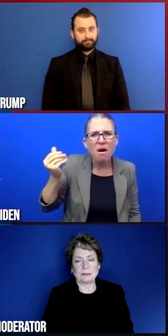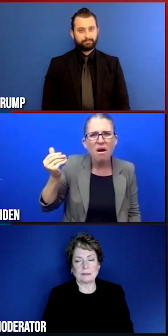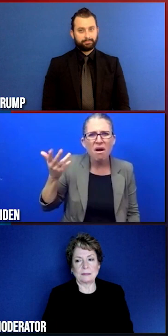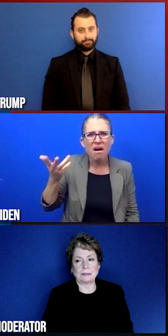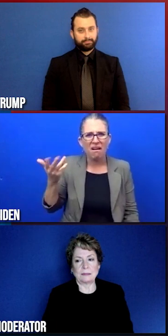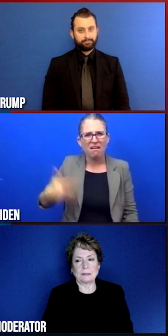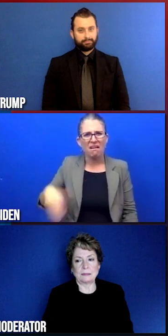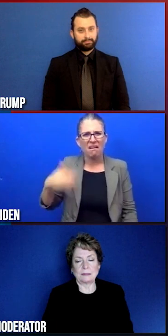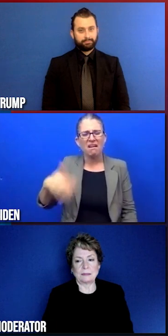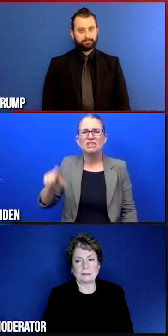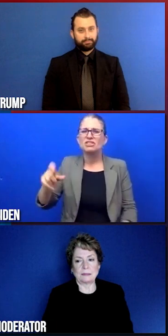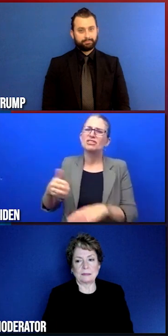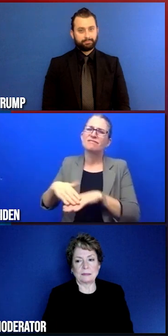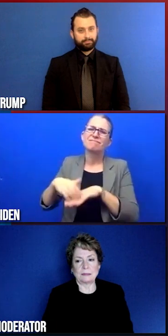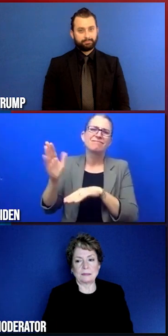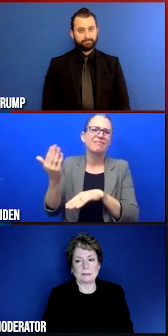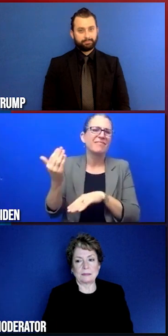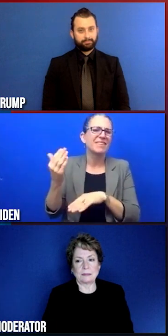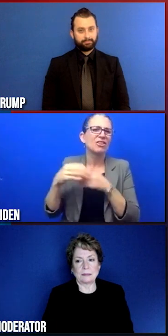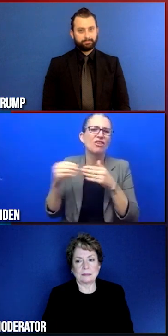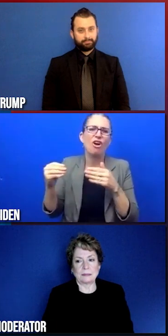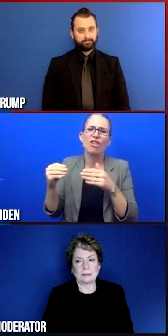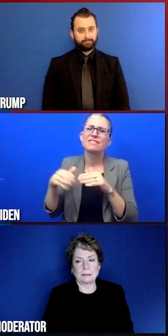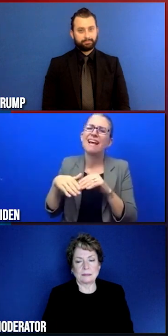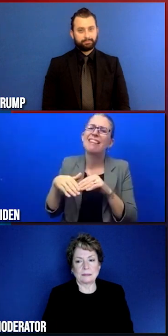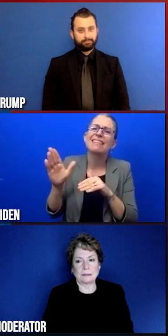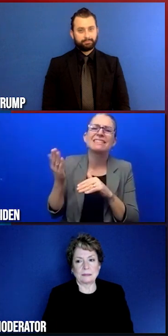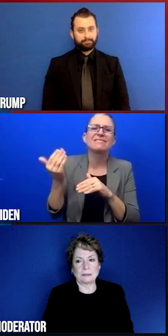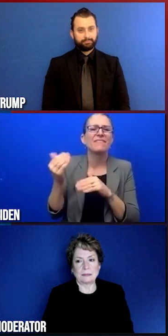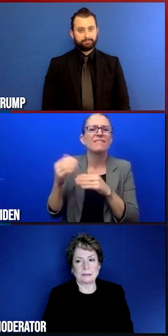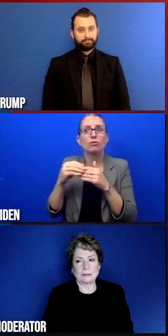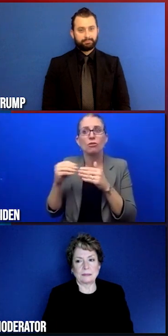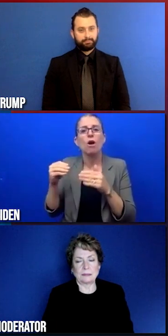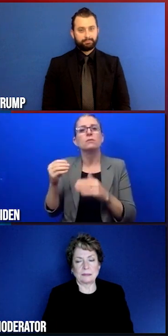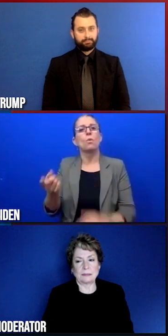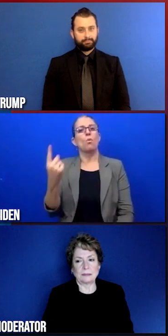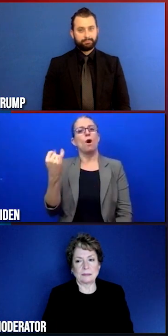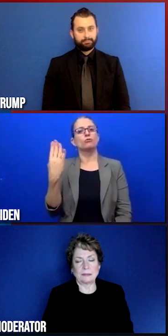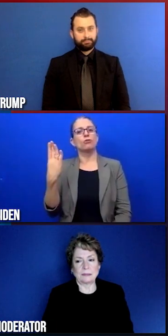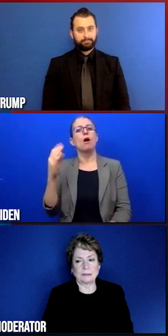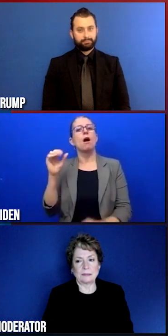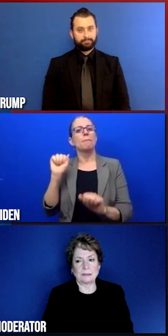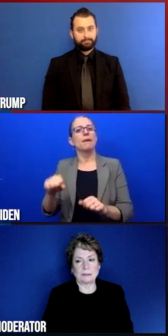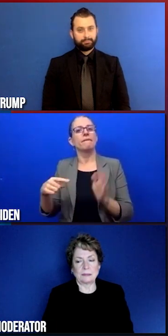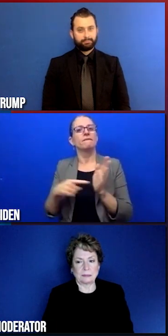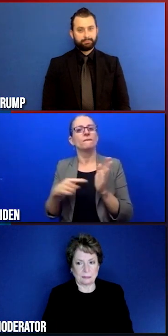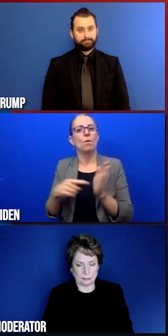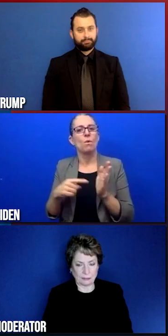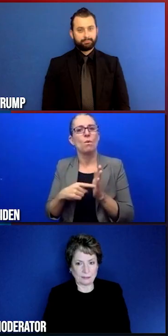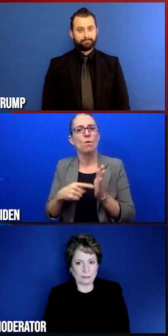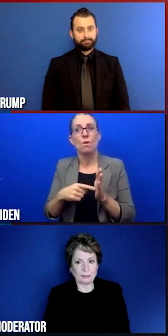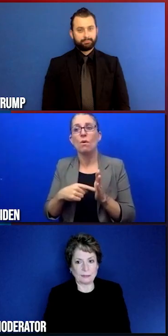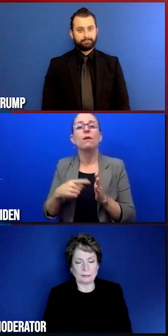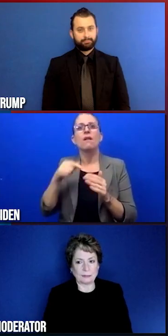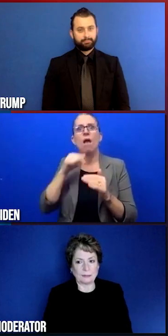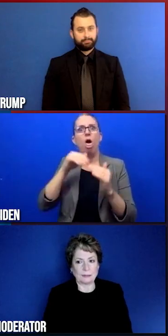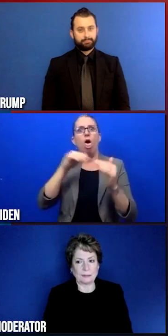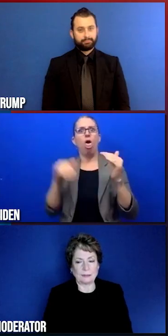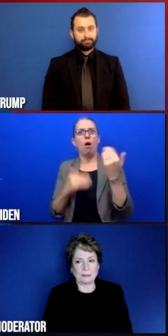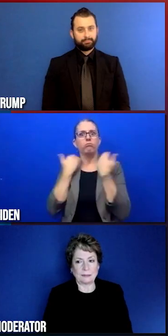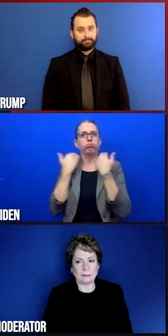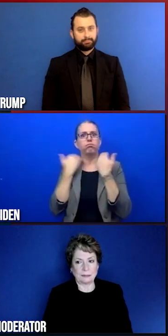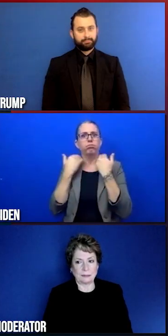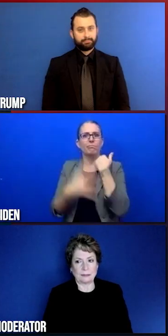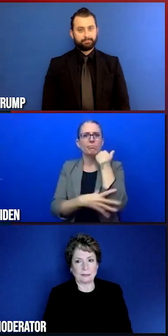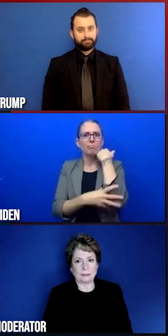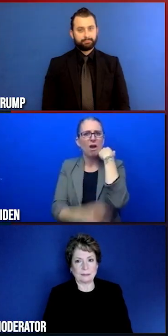the poverty level. And there is no evidence that when you raise the minimum wage, businesses go out of business. That is simply not true. We're